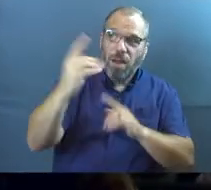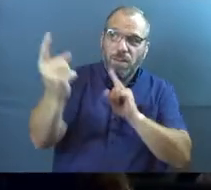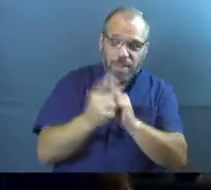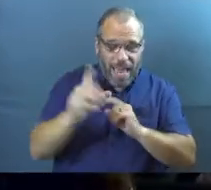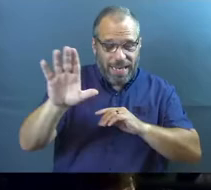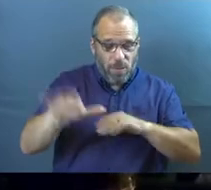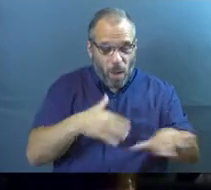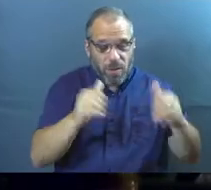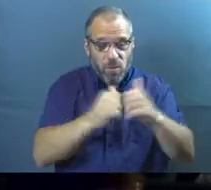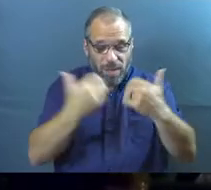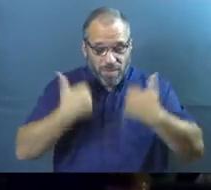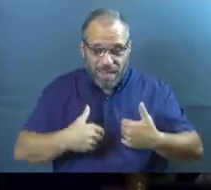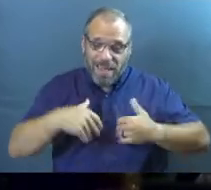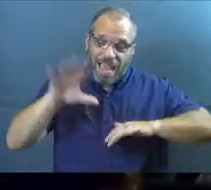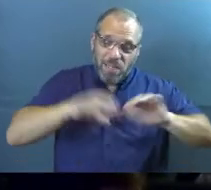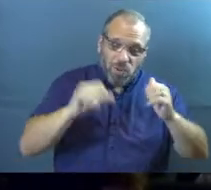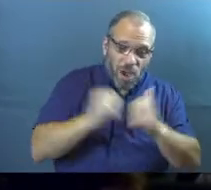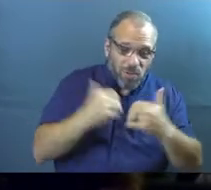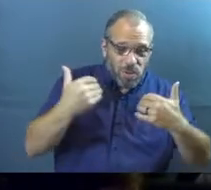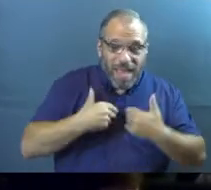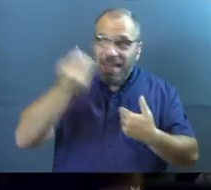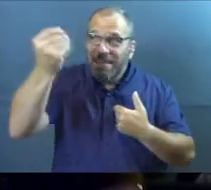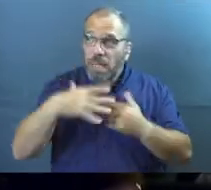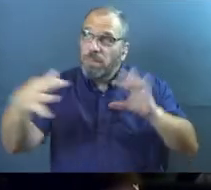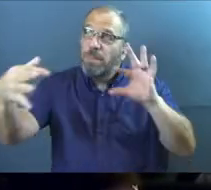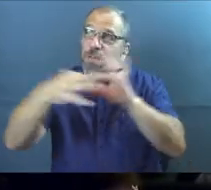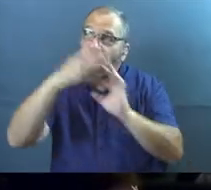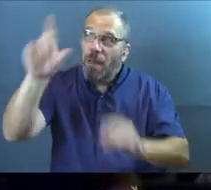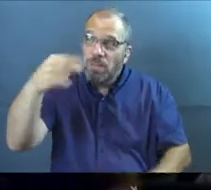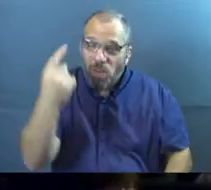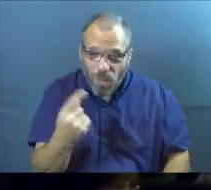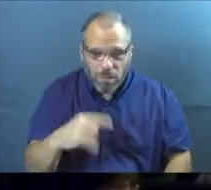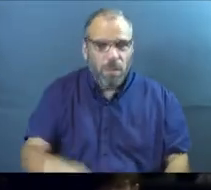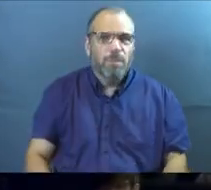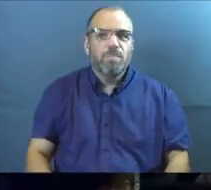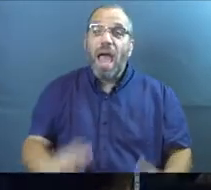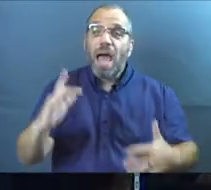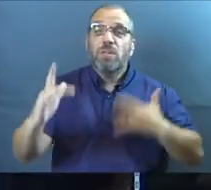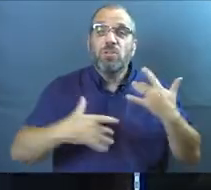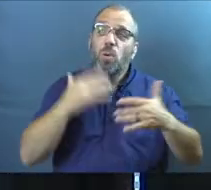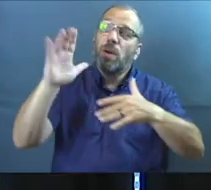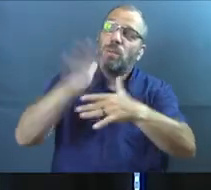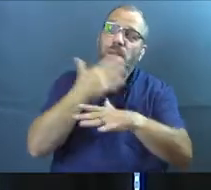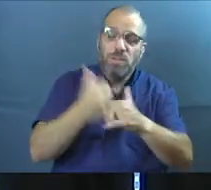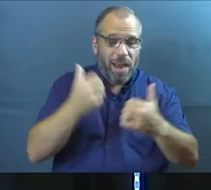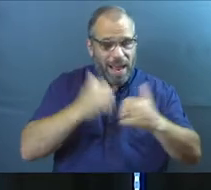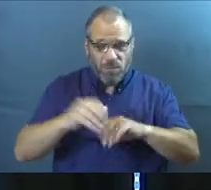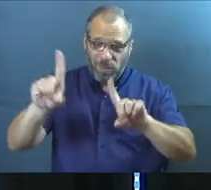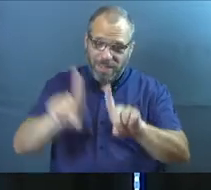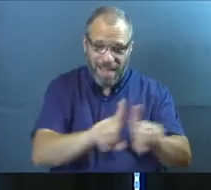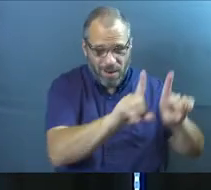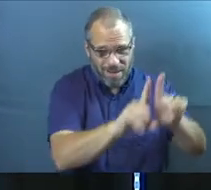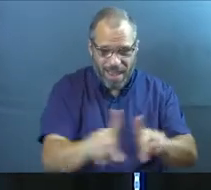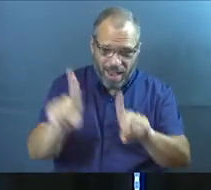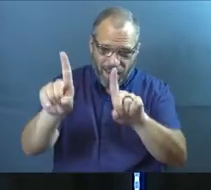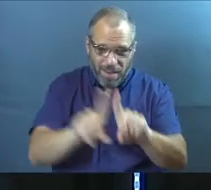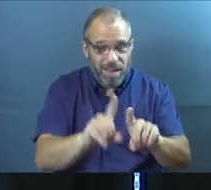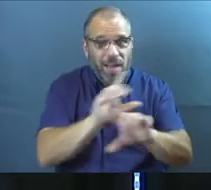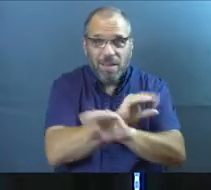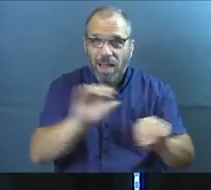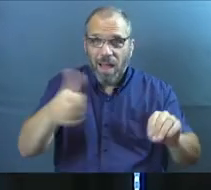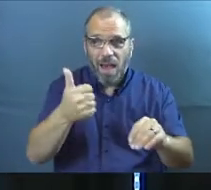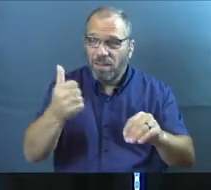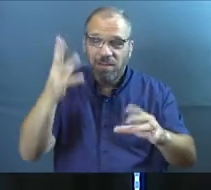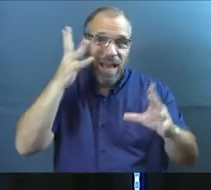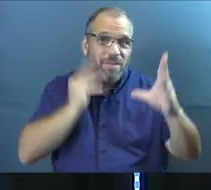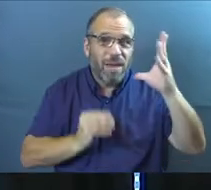And he walks with me, and he talks with me, and he tells me I am his own. And the joy we share as we tarry there, none other